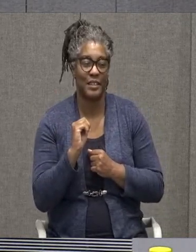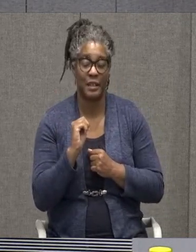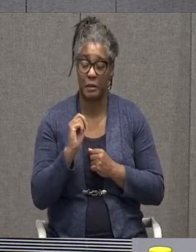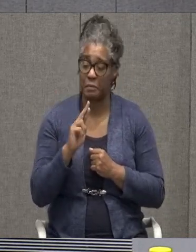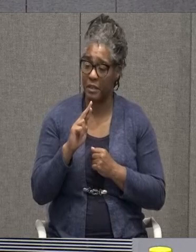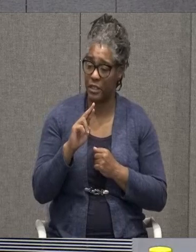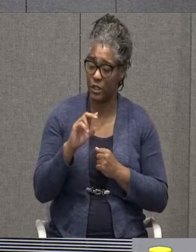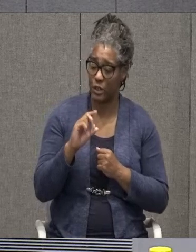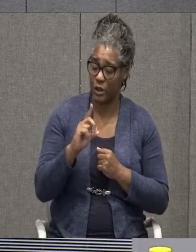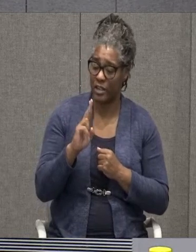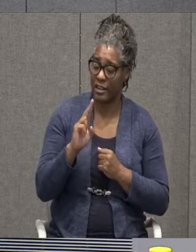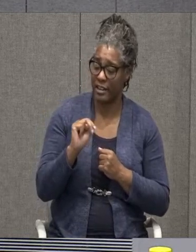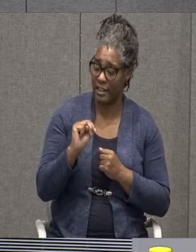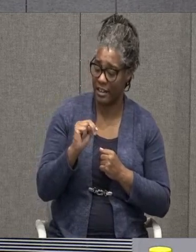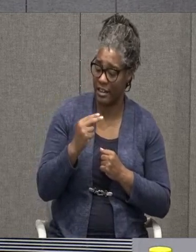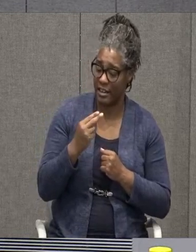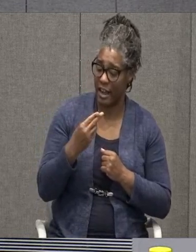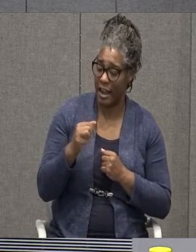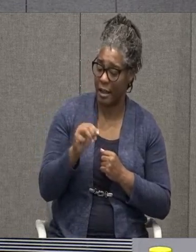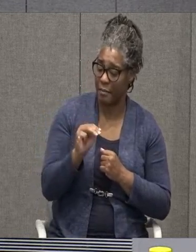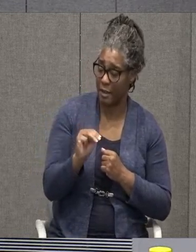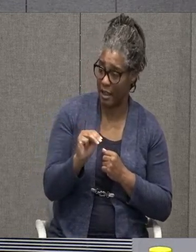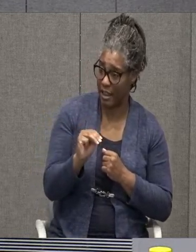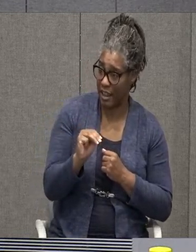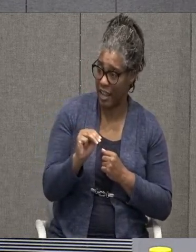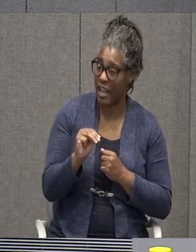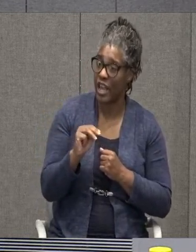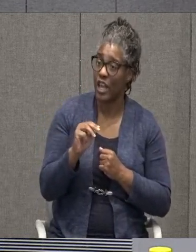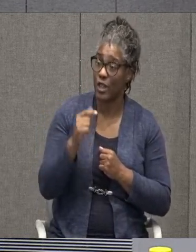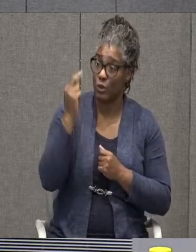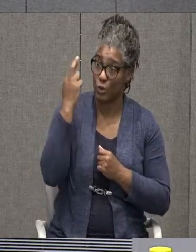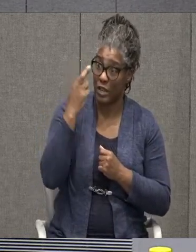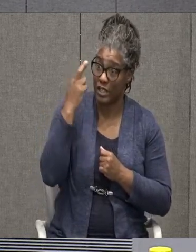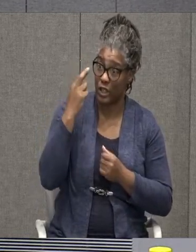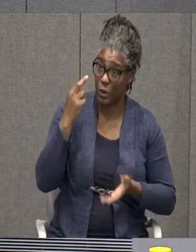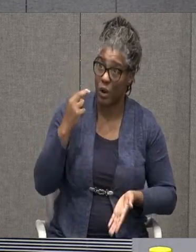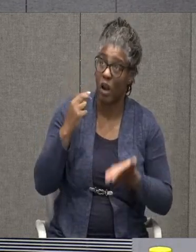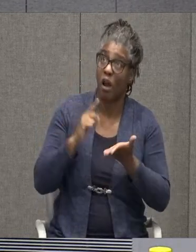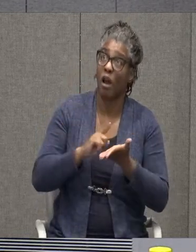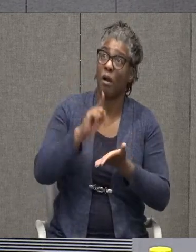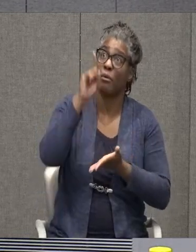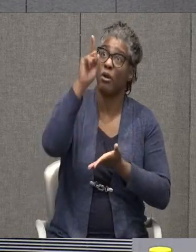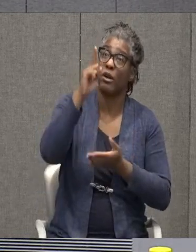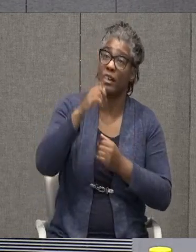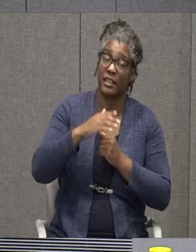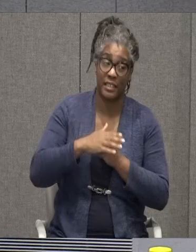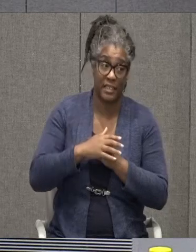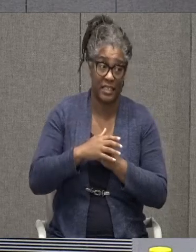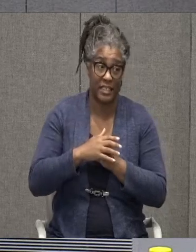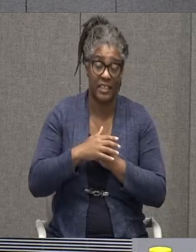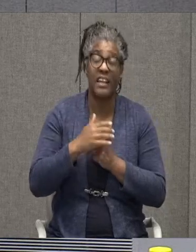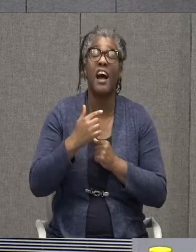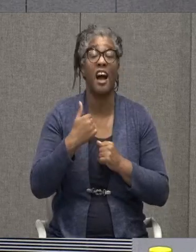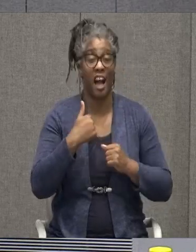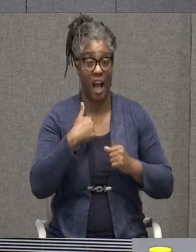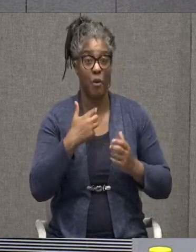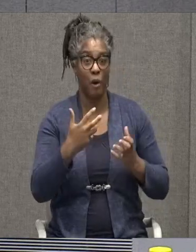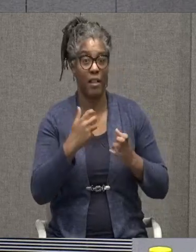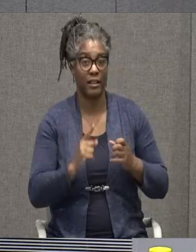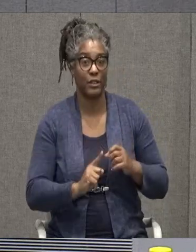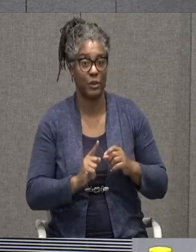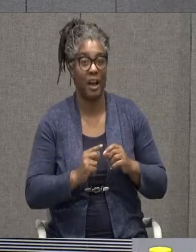balloon a little bit higher? I was. Making it more challenging? I was striking the balloon higher into the air, and